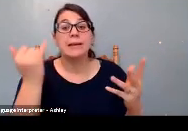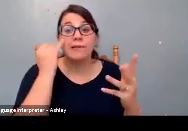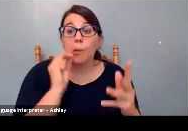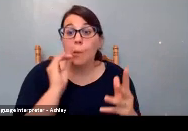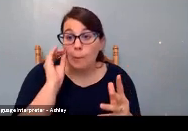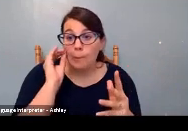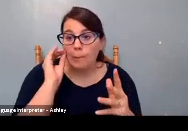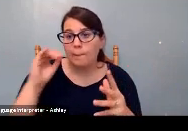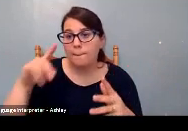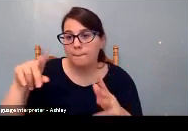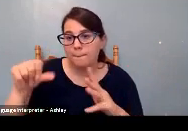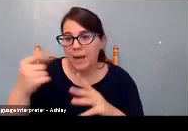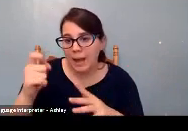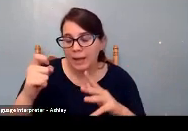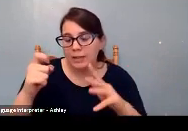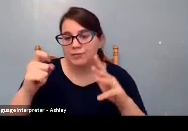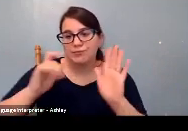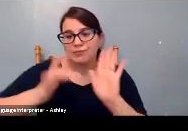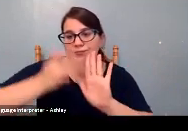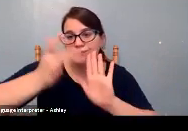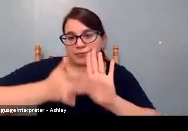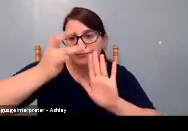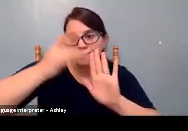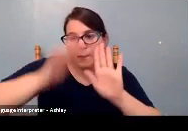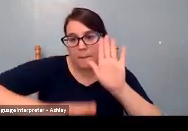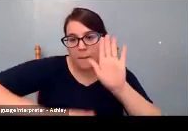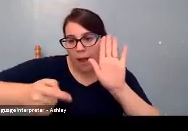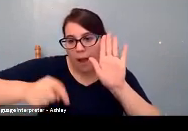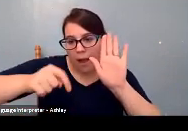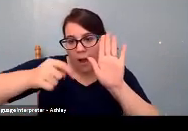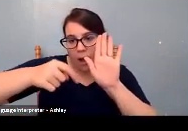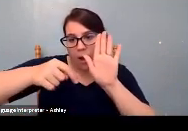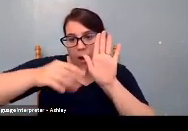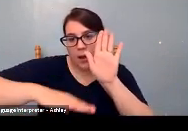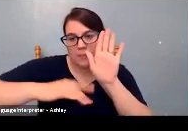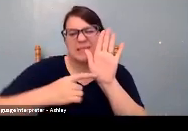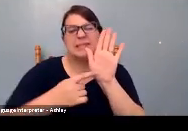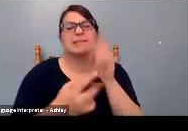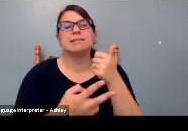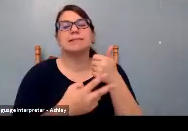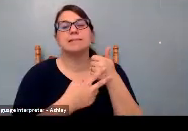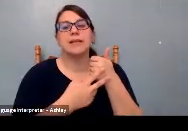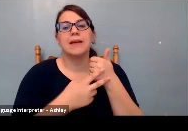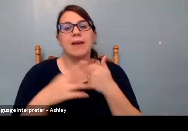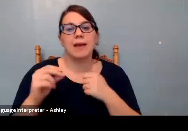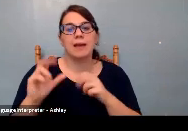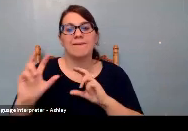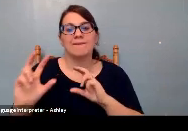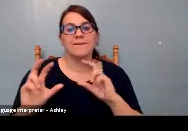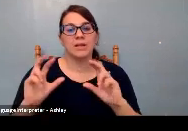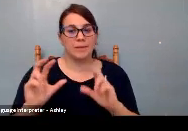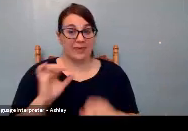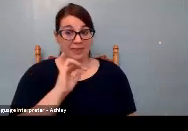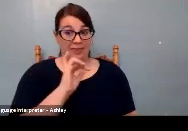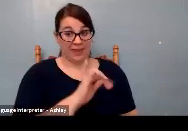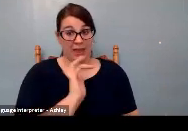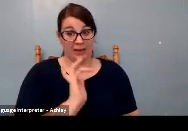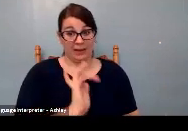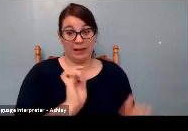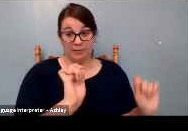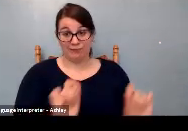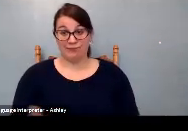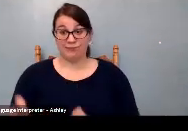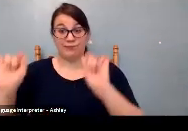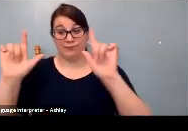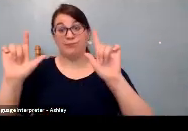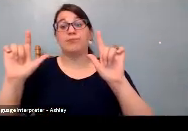and in the second column, you'll see savings and investments. If you click on that, it's going to take you to a full page that has